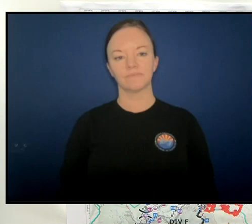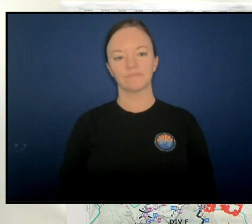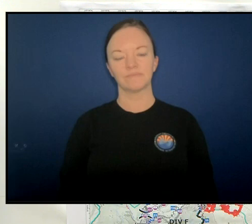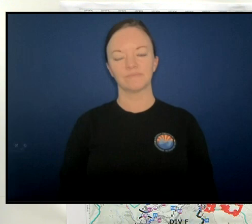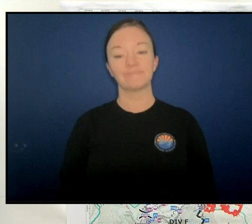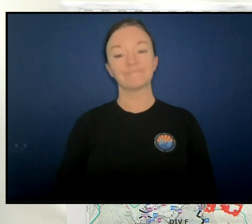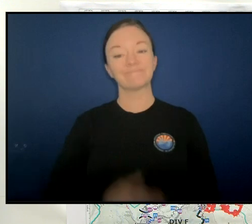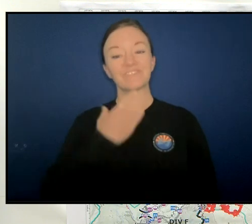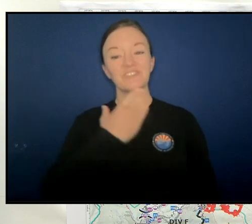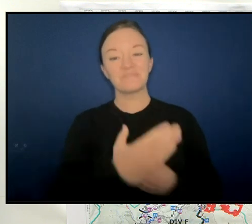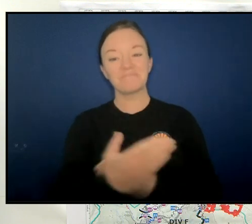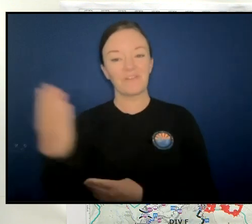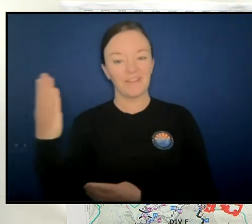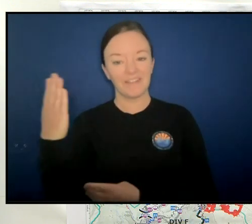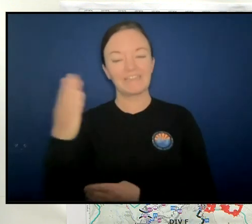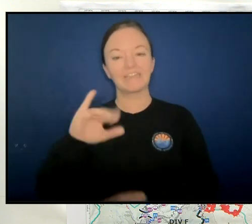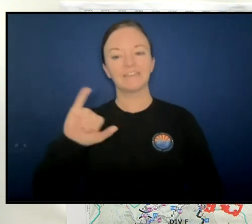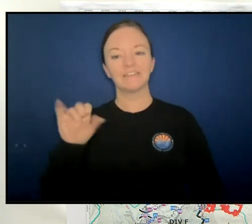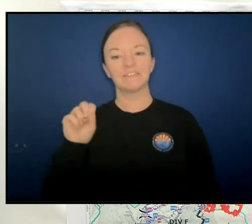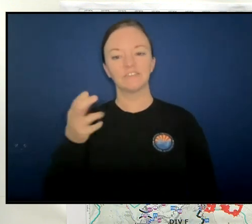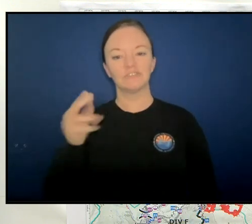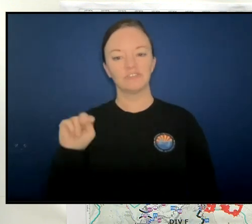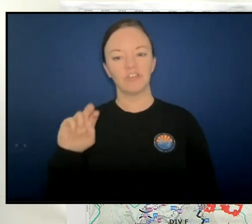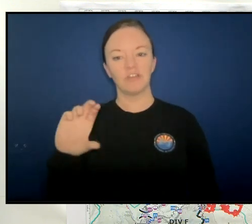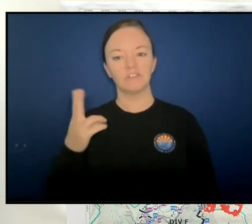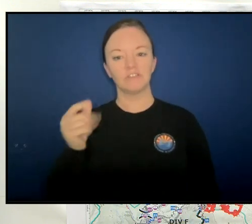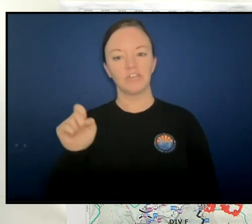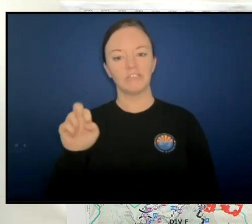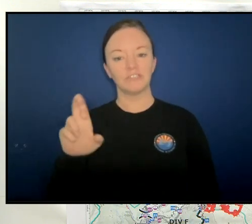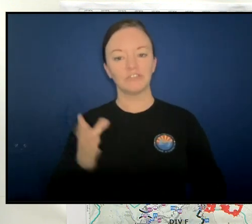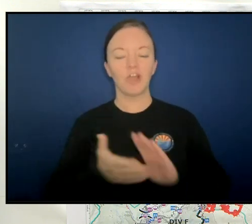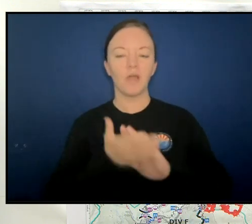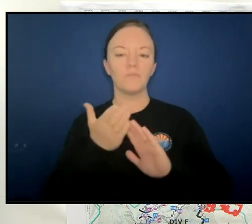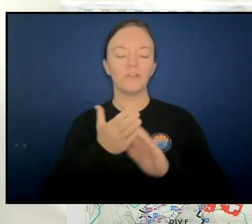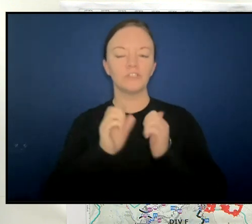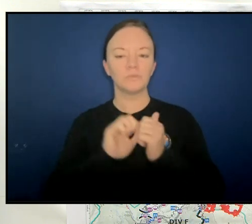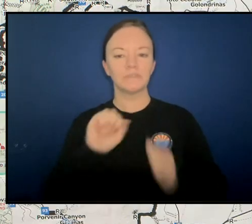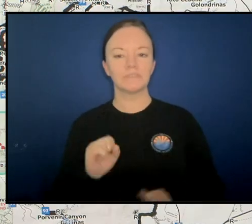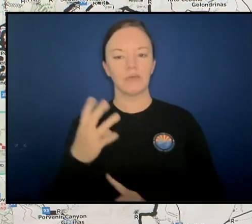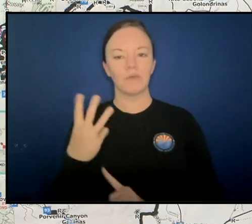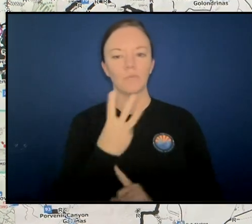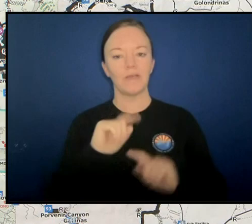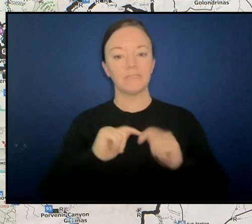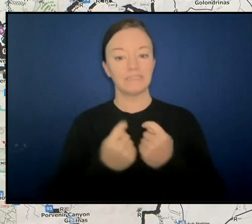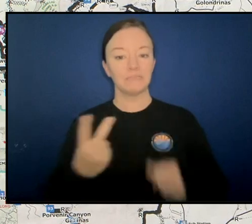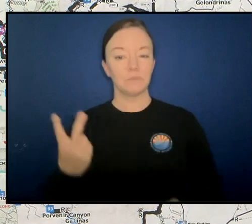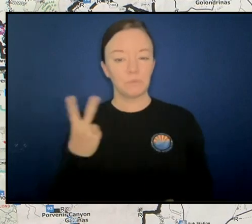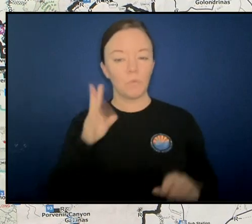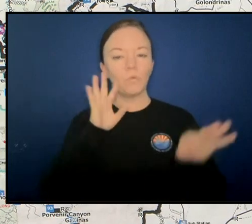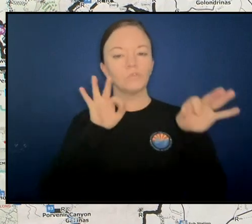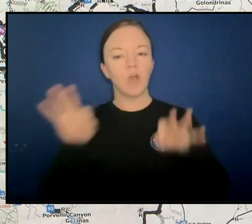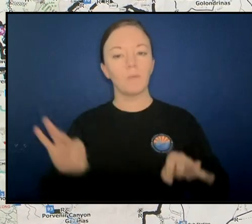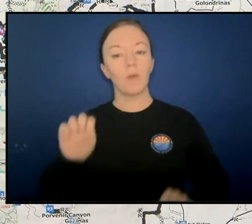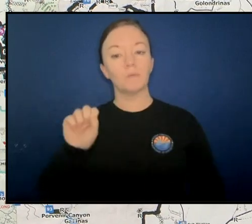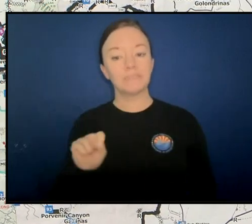Good morning, everybody. John Chester, operations with Southwest Team 2 on the south zone of the Calf